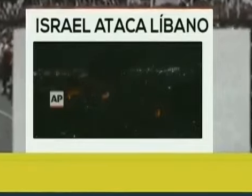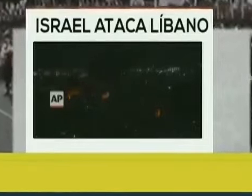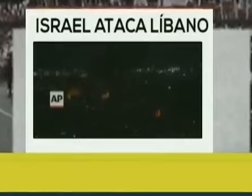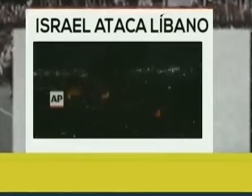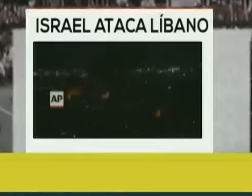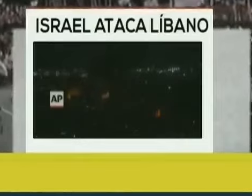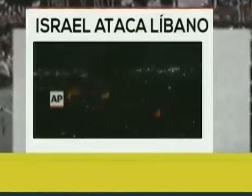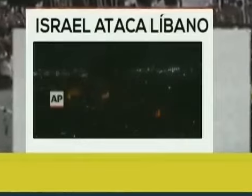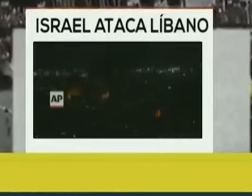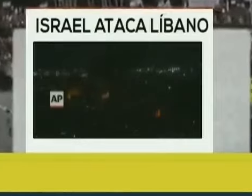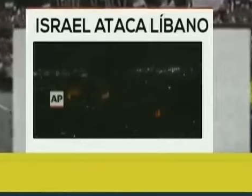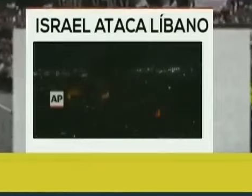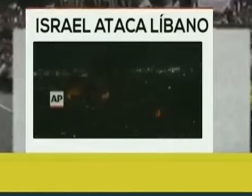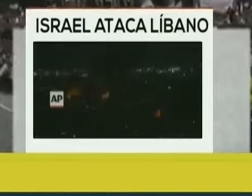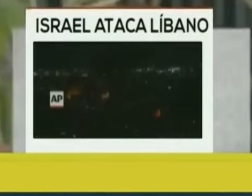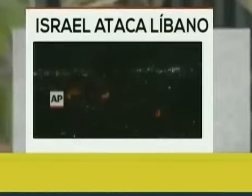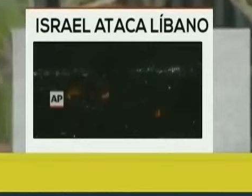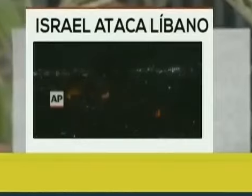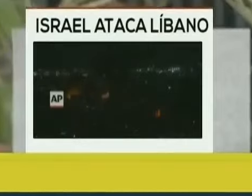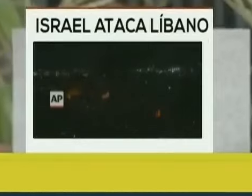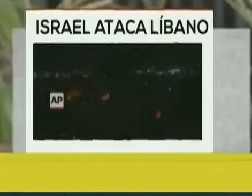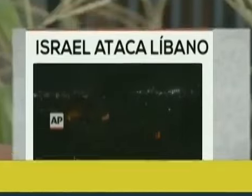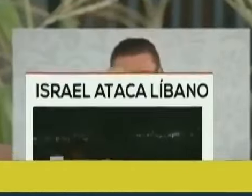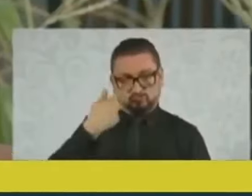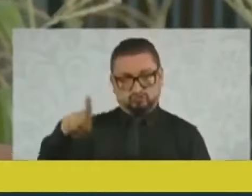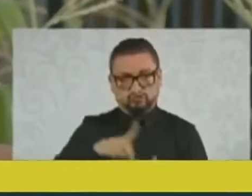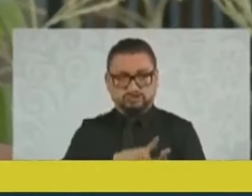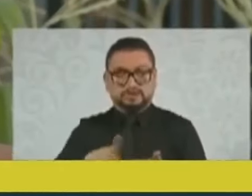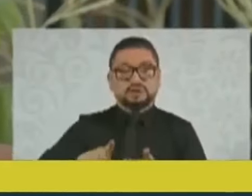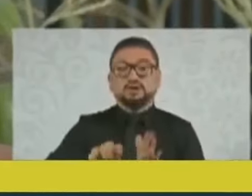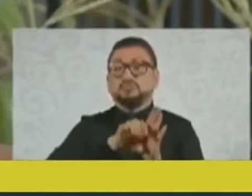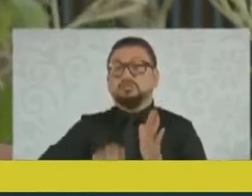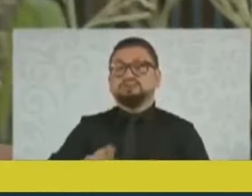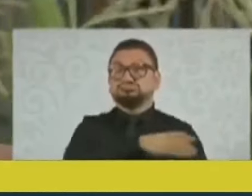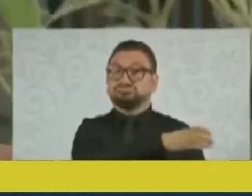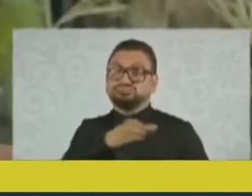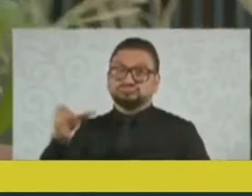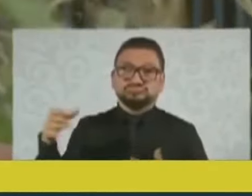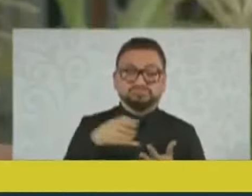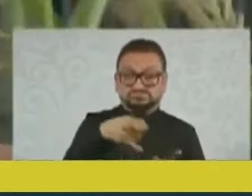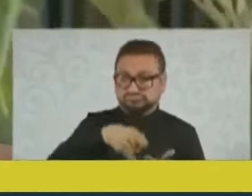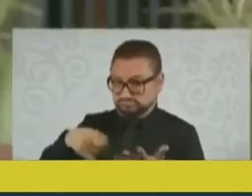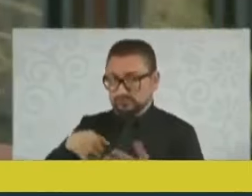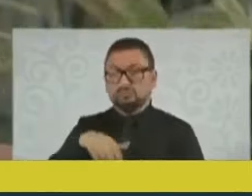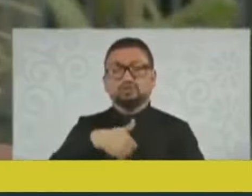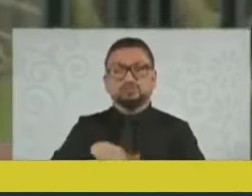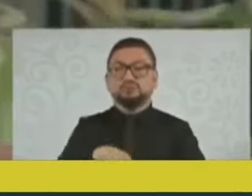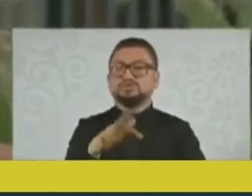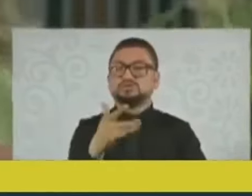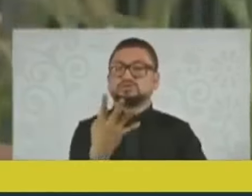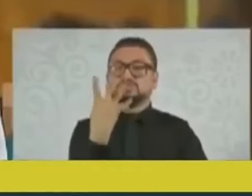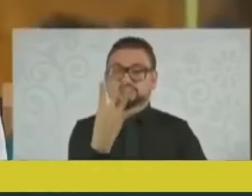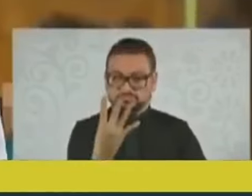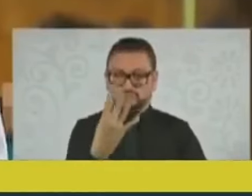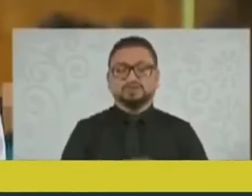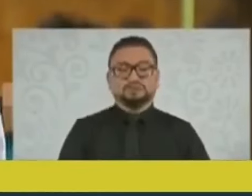53. More than 150,000 women will be recognized with their agricultural